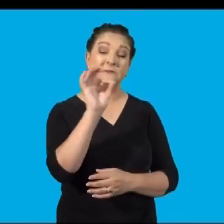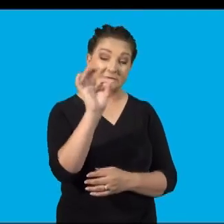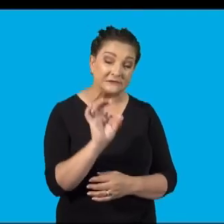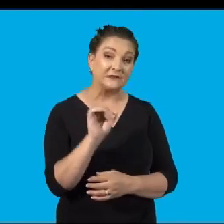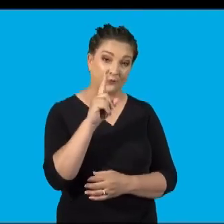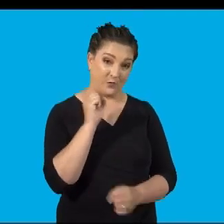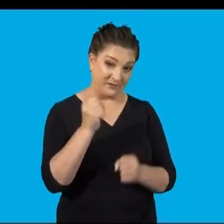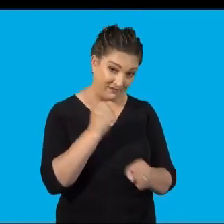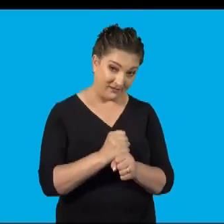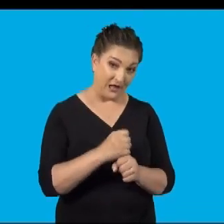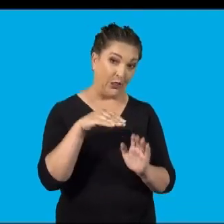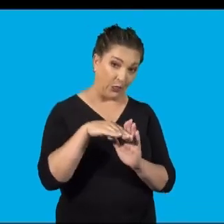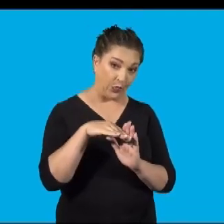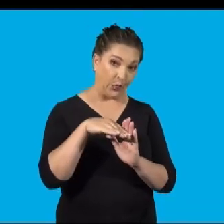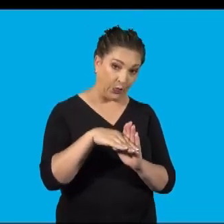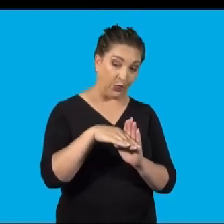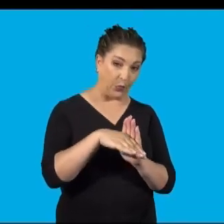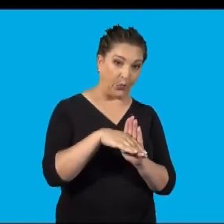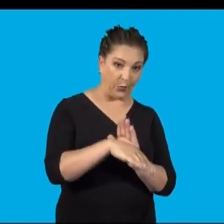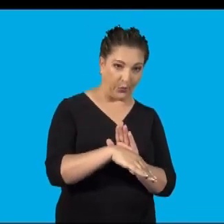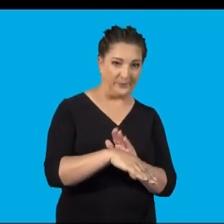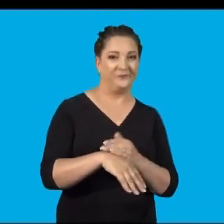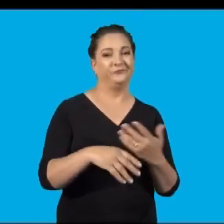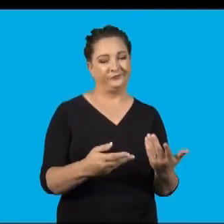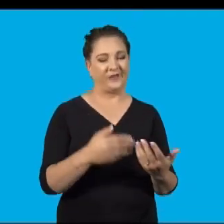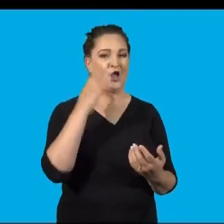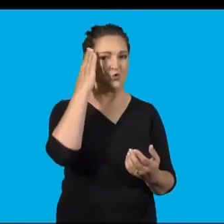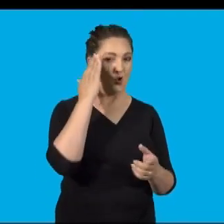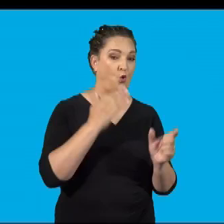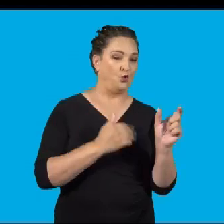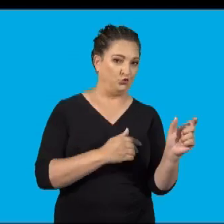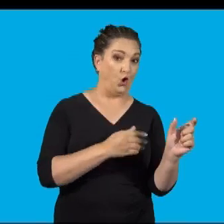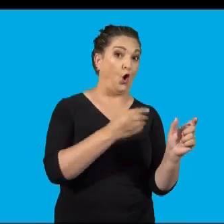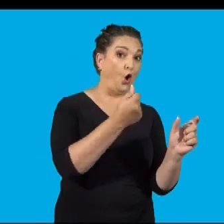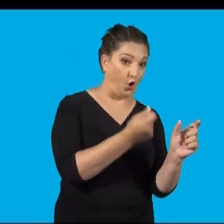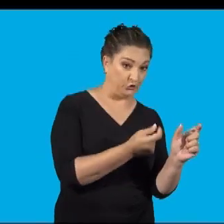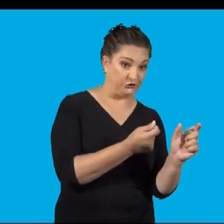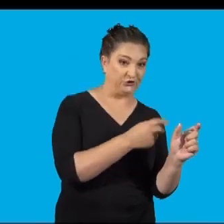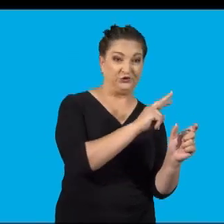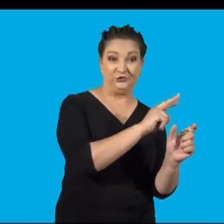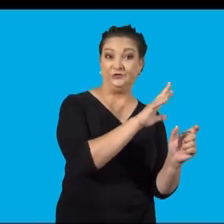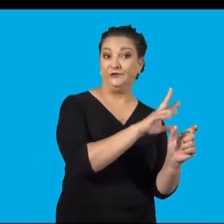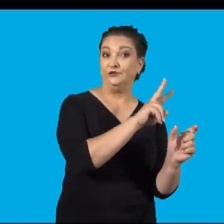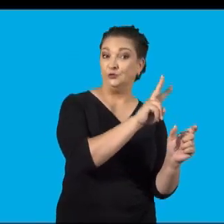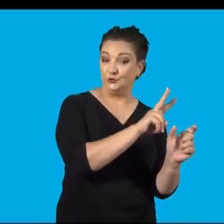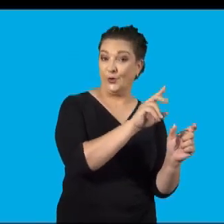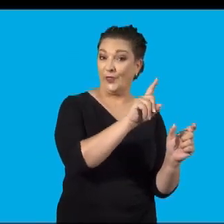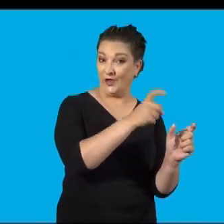value. So I know that if I take the cost, which is